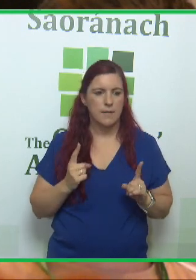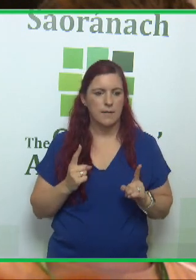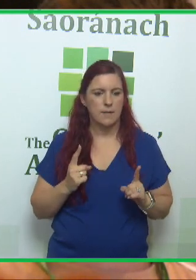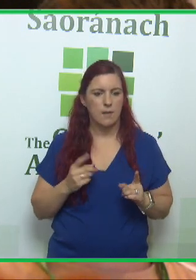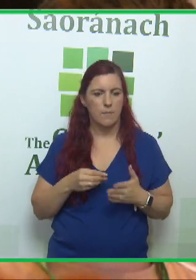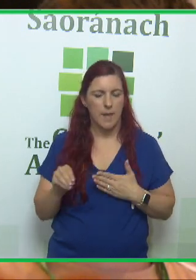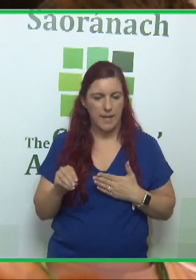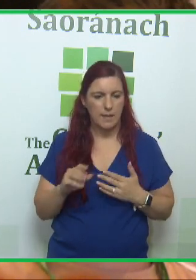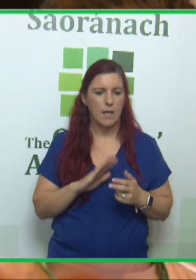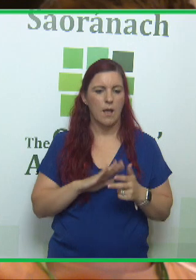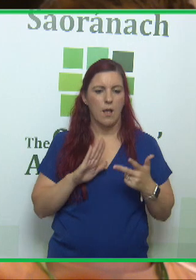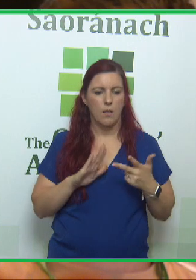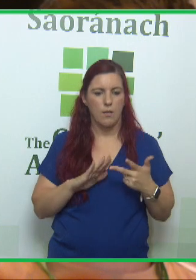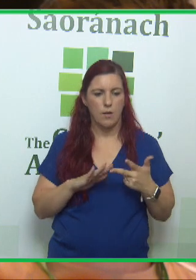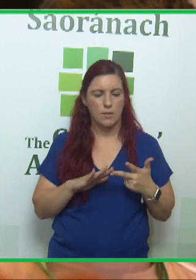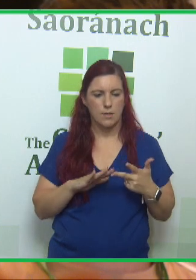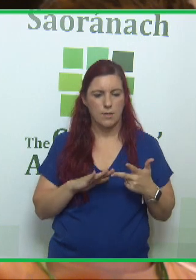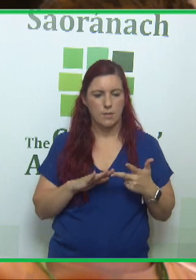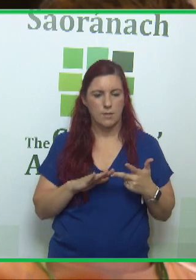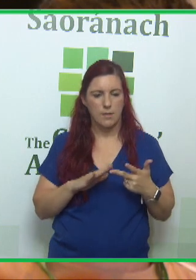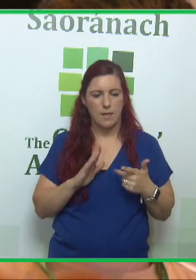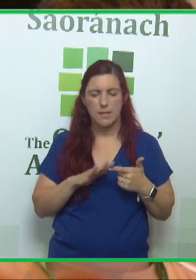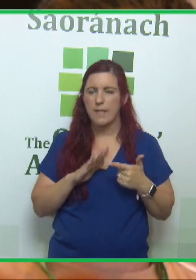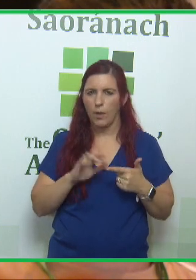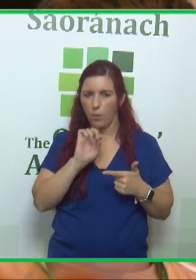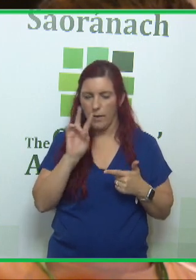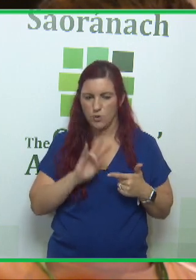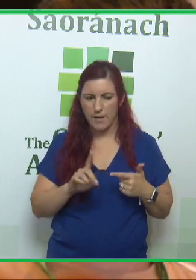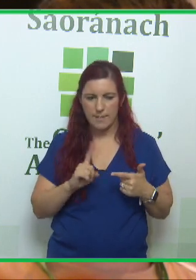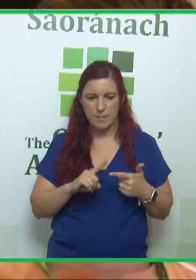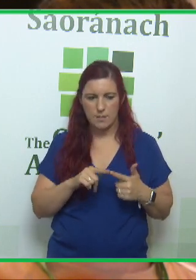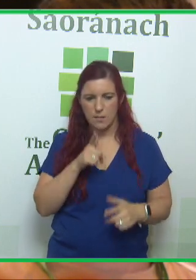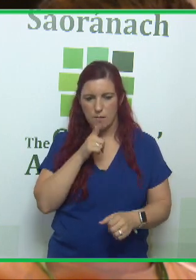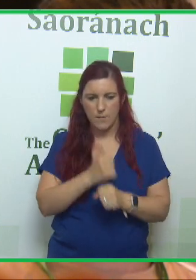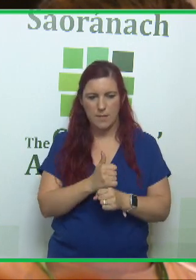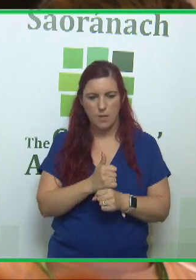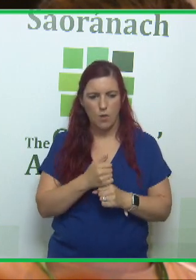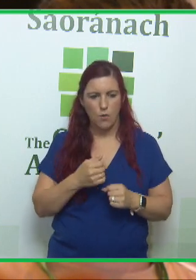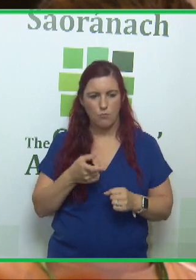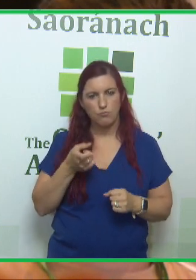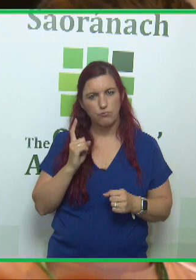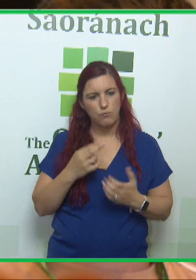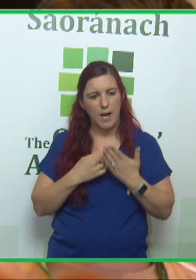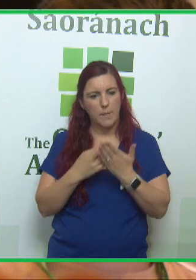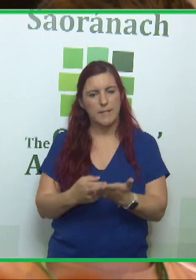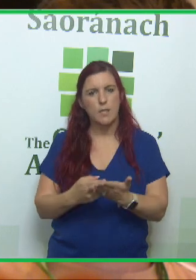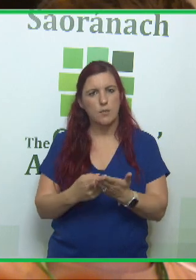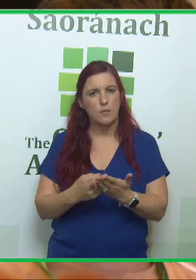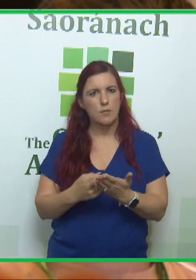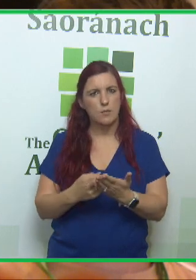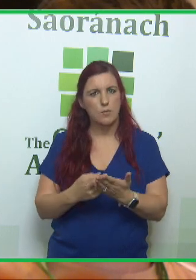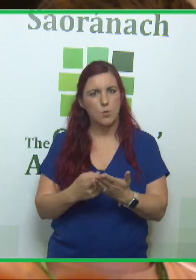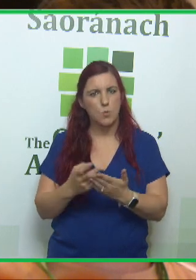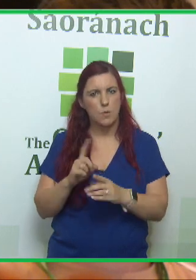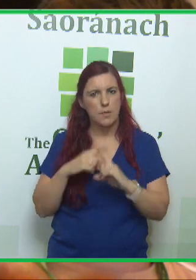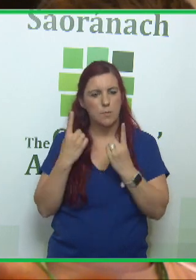pay and services? The second question is around the recommendation to refer this to the Department of the